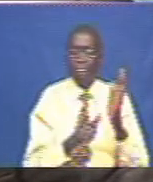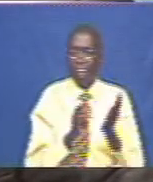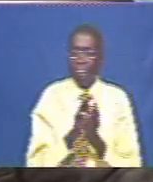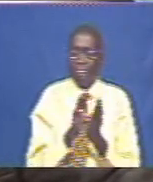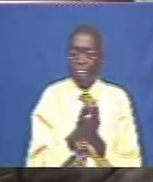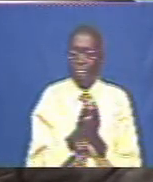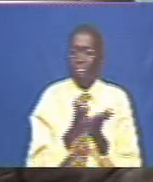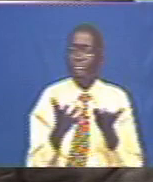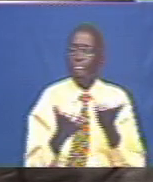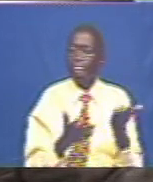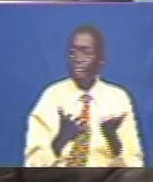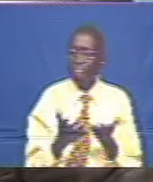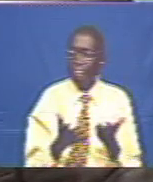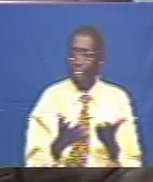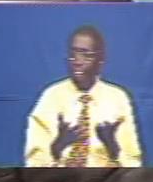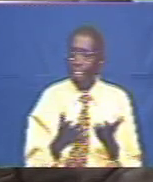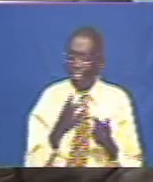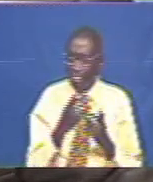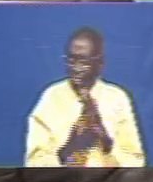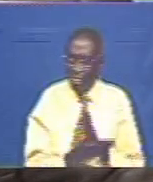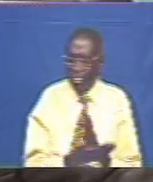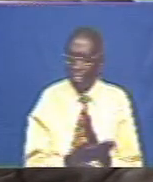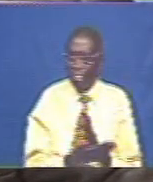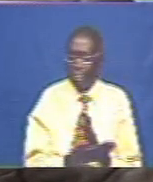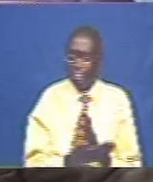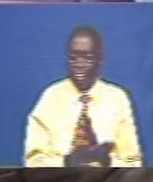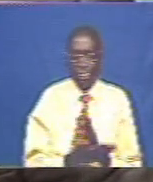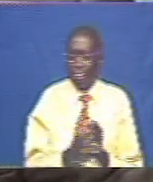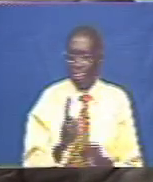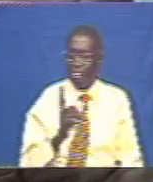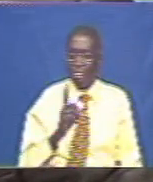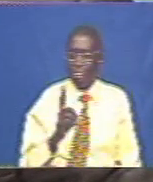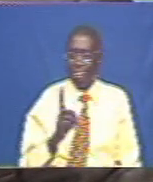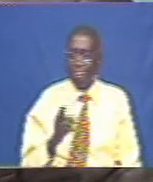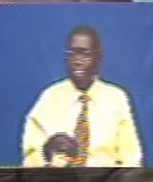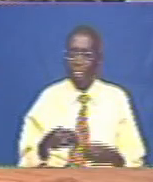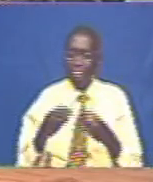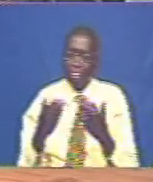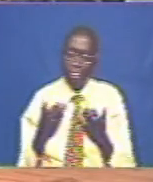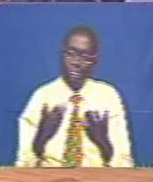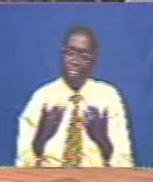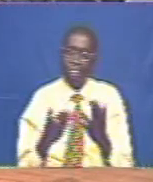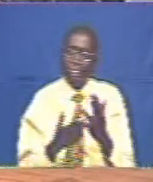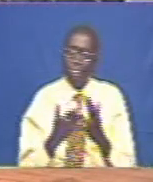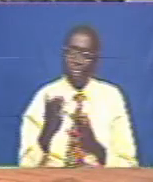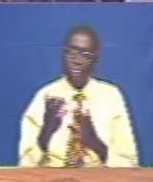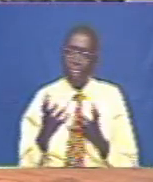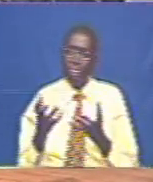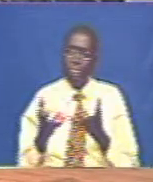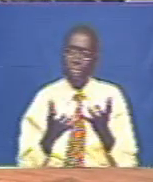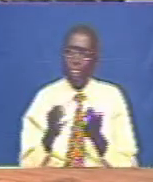services. Mm-hmm. But is that true? No, that's not true. You must offer, you have to go through a commercial bank,